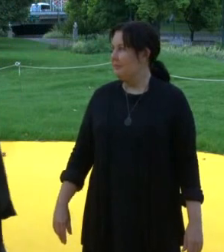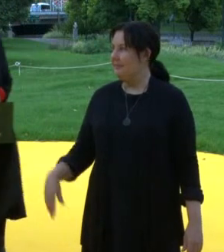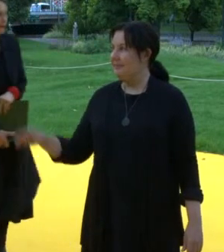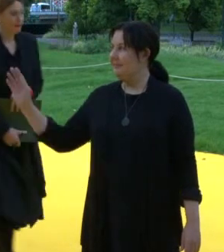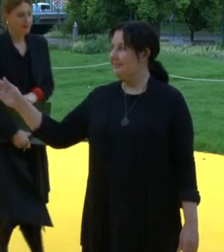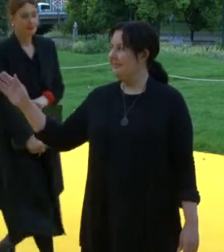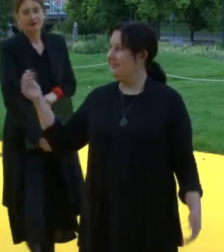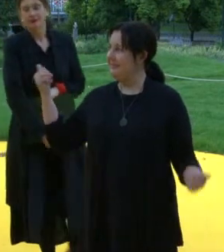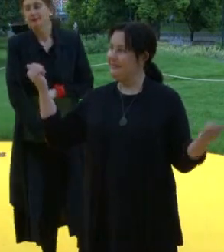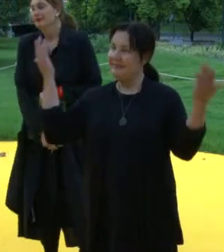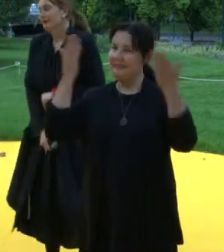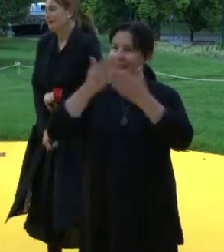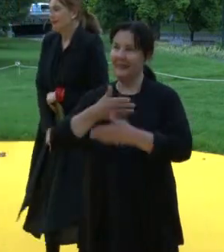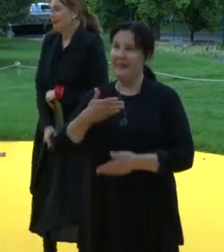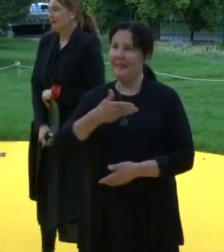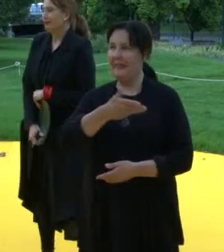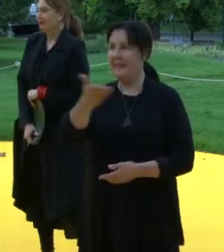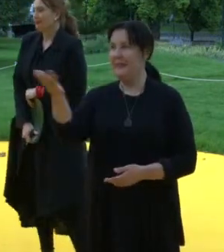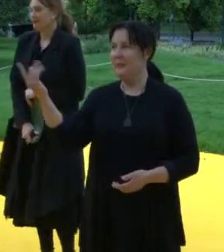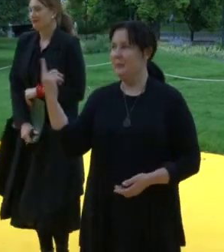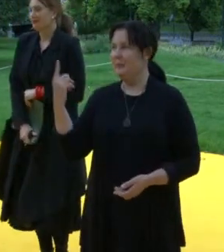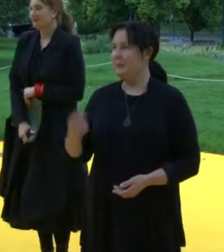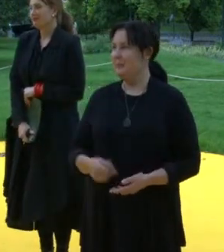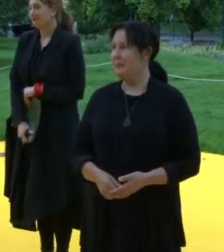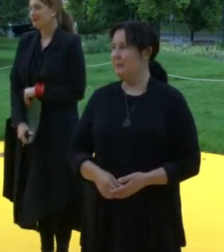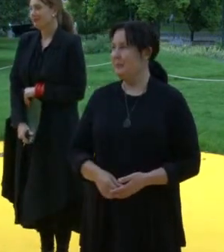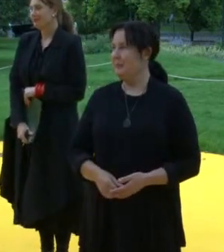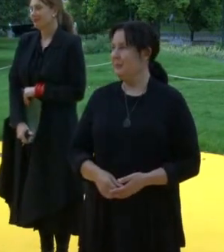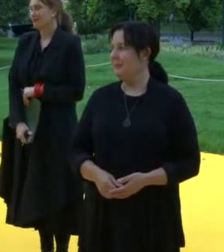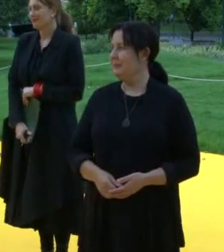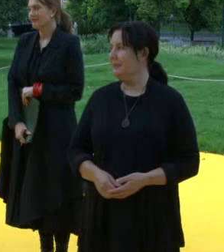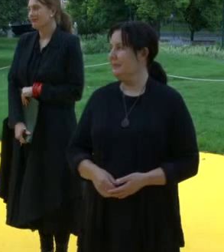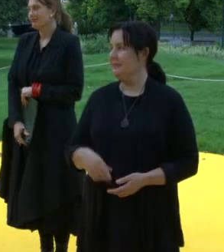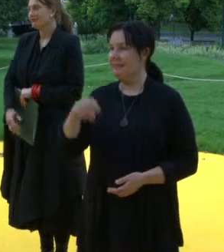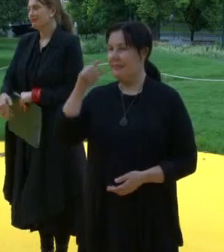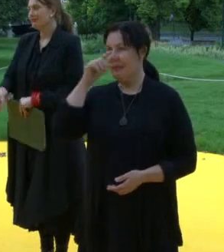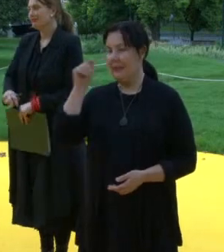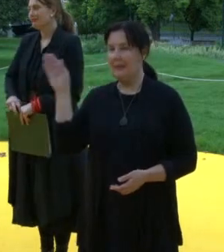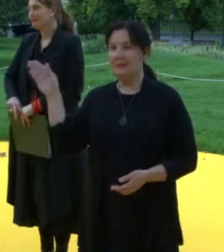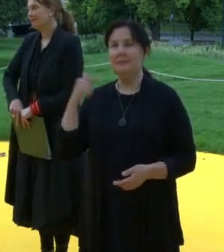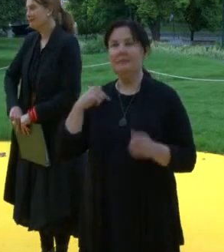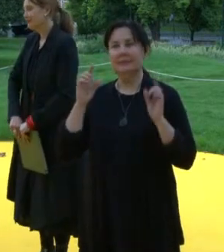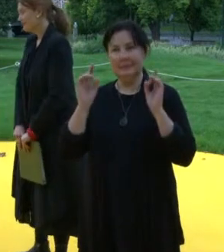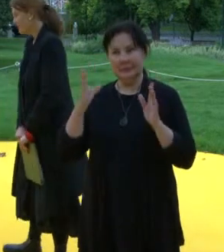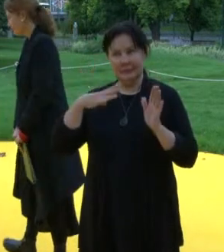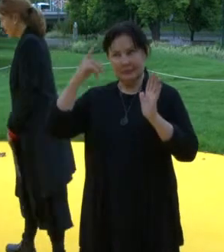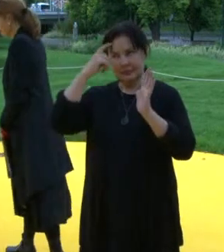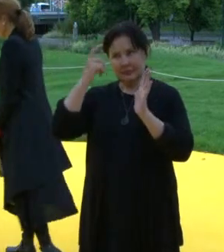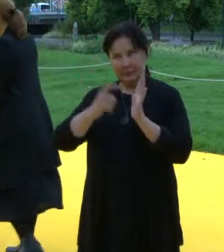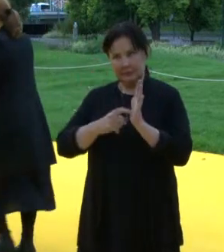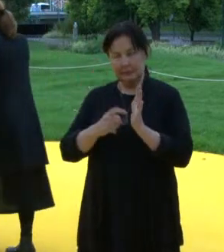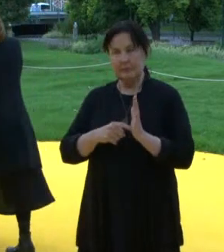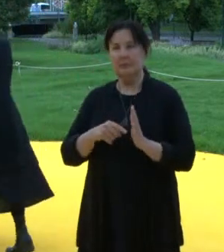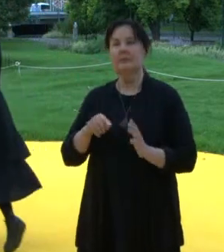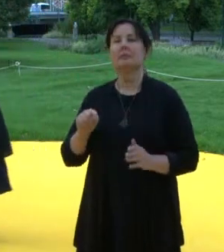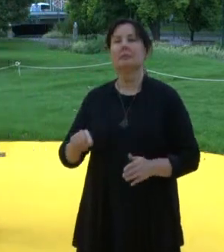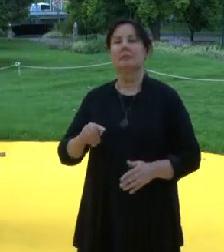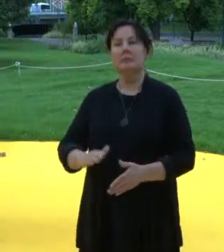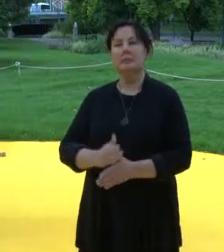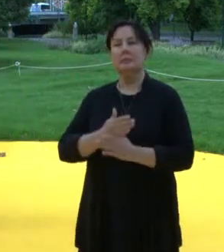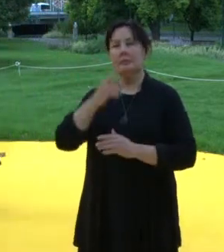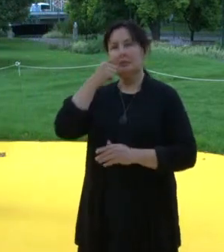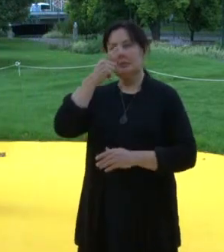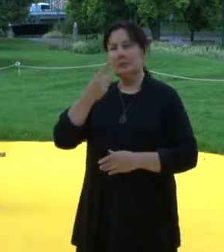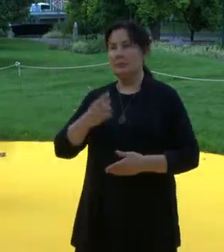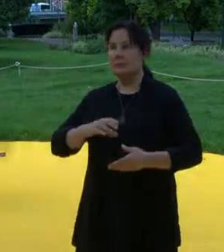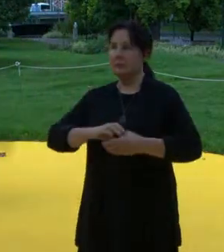Good evening, everybody. Can I begin by acknowledging the traditional owners on the land on which